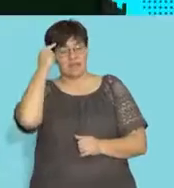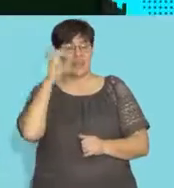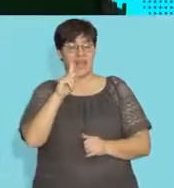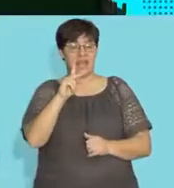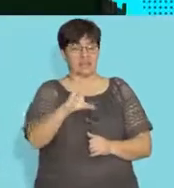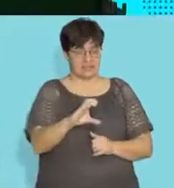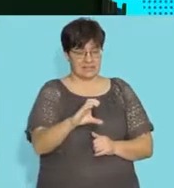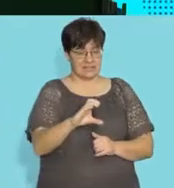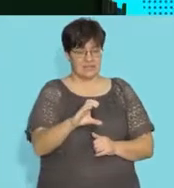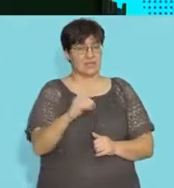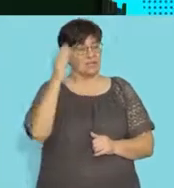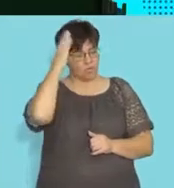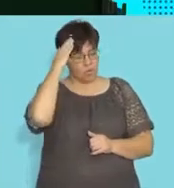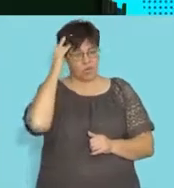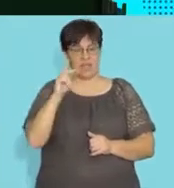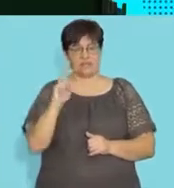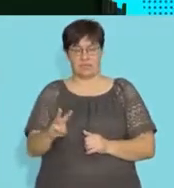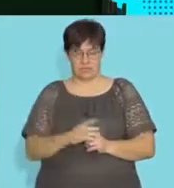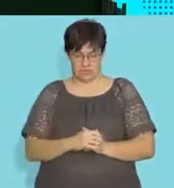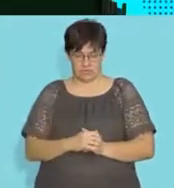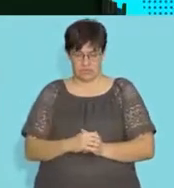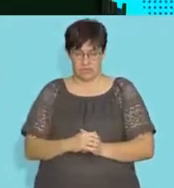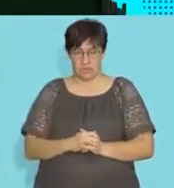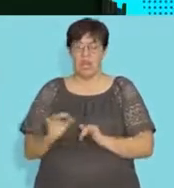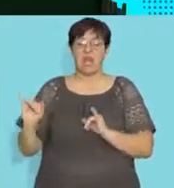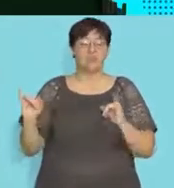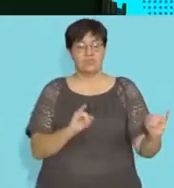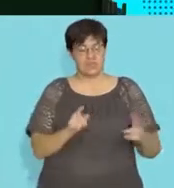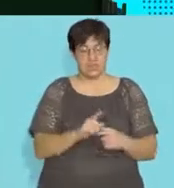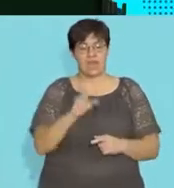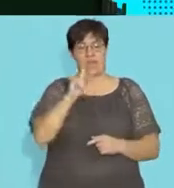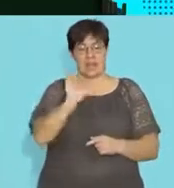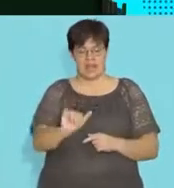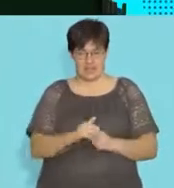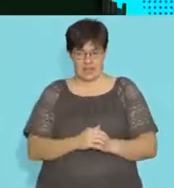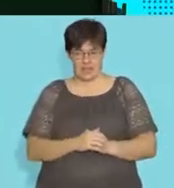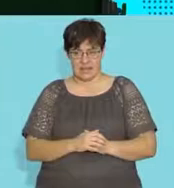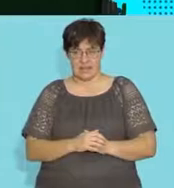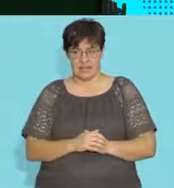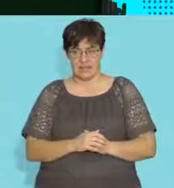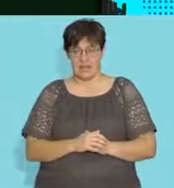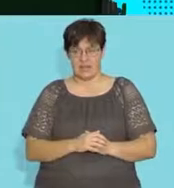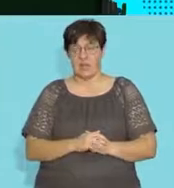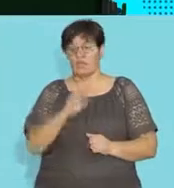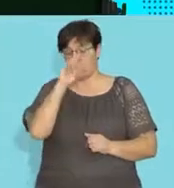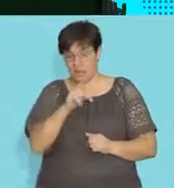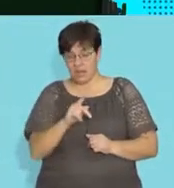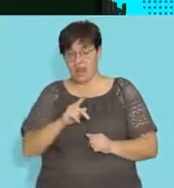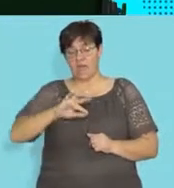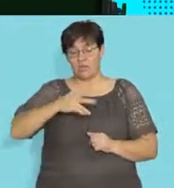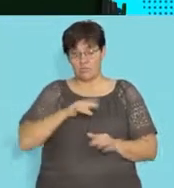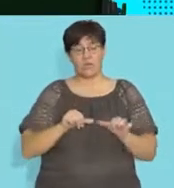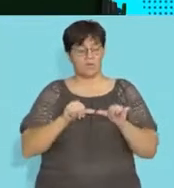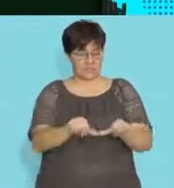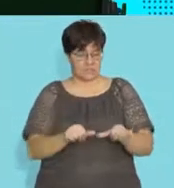Kc, you also now know Kw, and I've just introduced to you Ka. Just remember, an